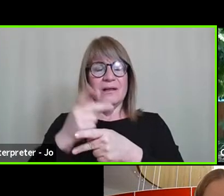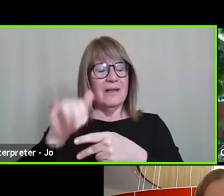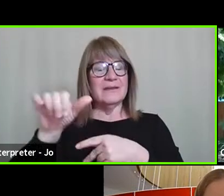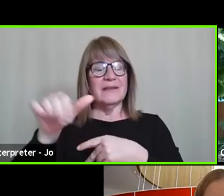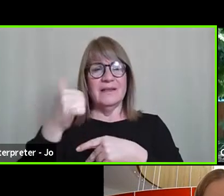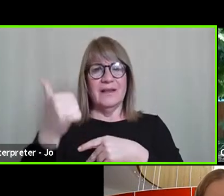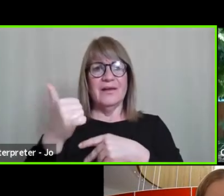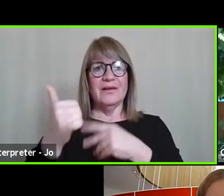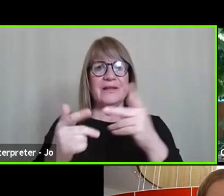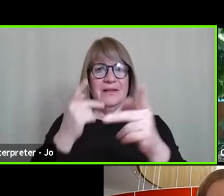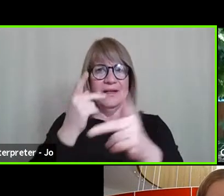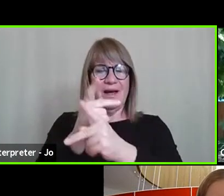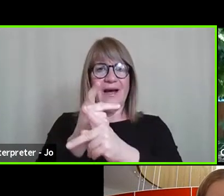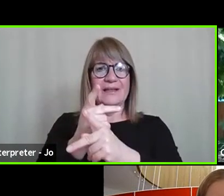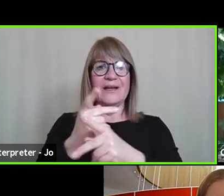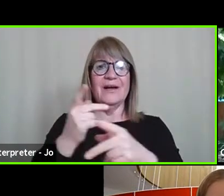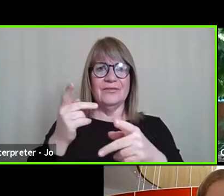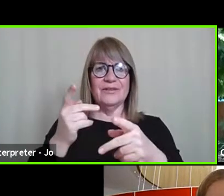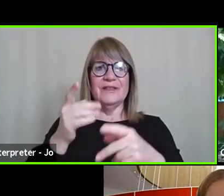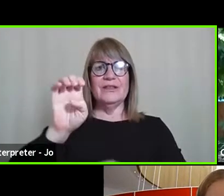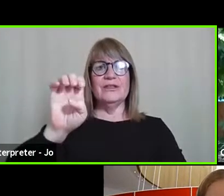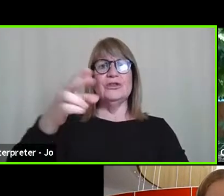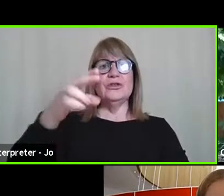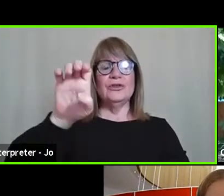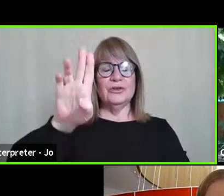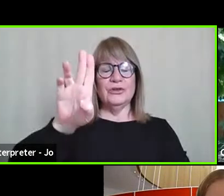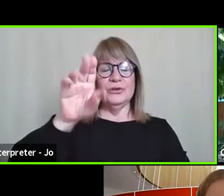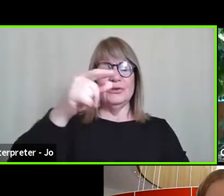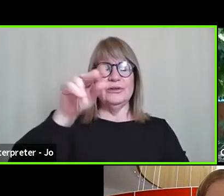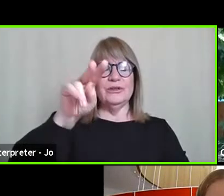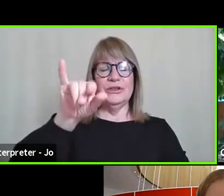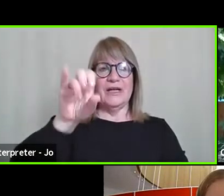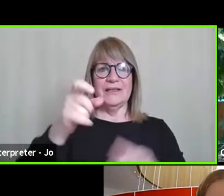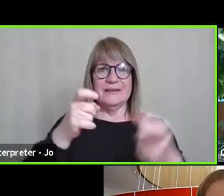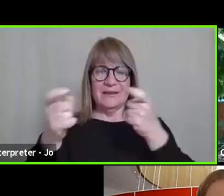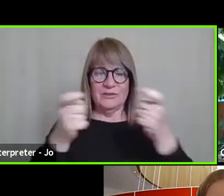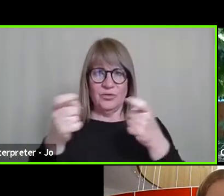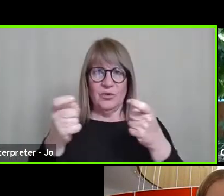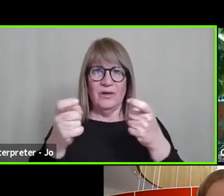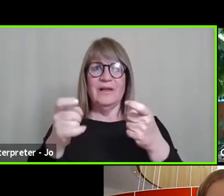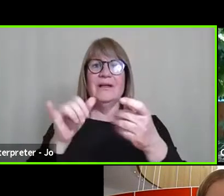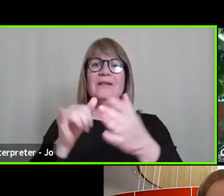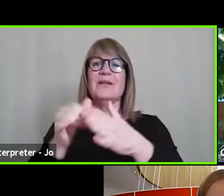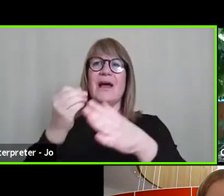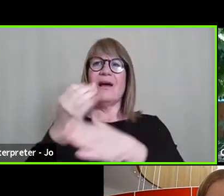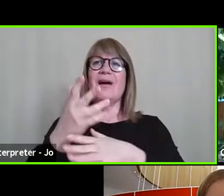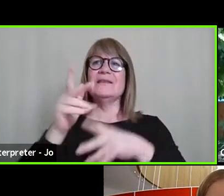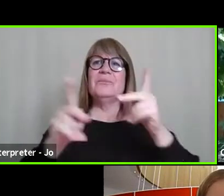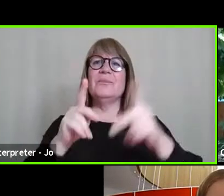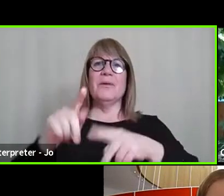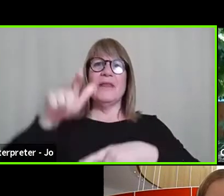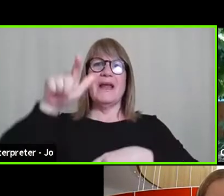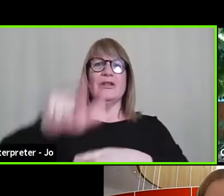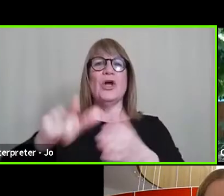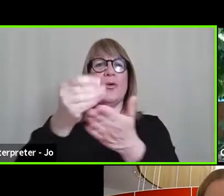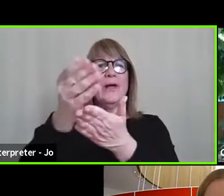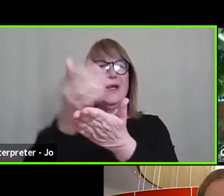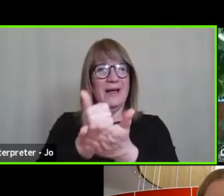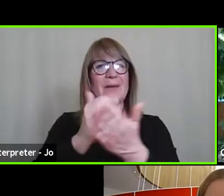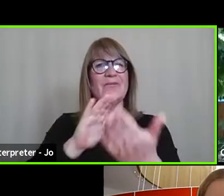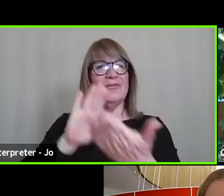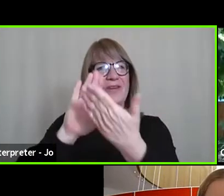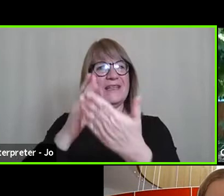of eugenic control and that it make makes it so that people of lower income face premature death so folks in prison really wanted